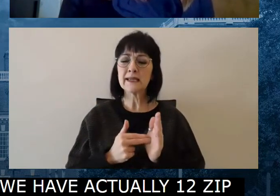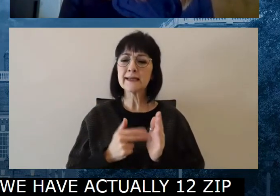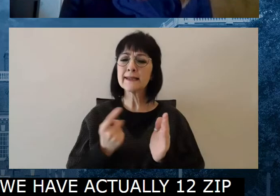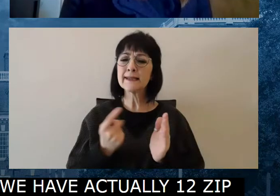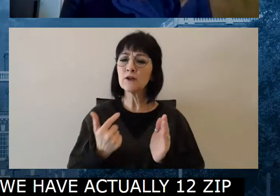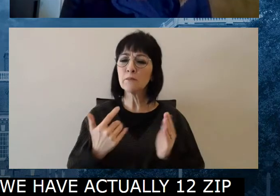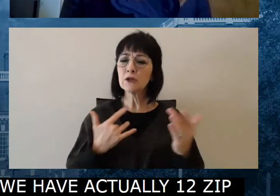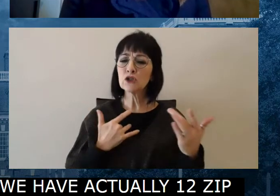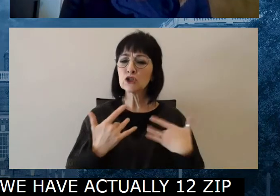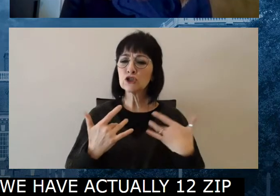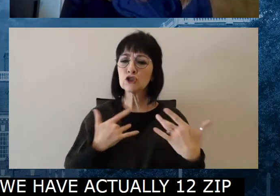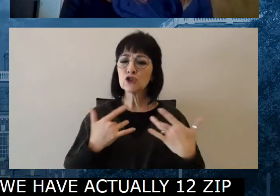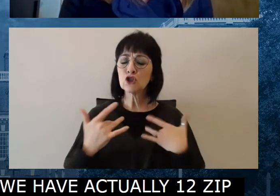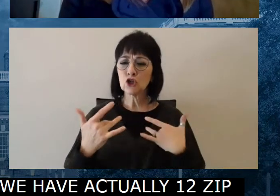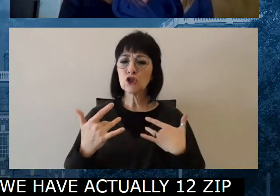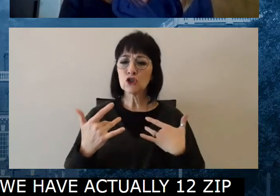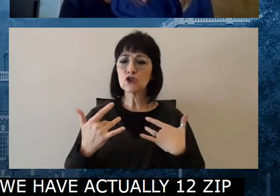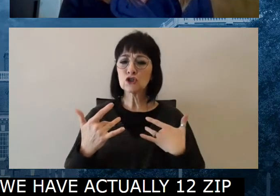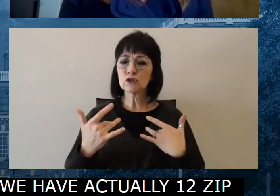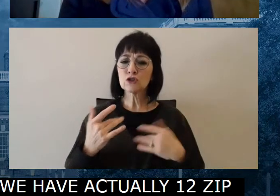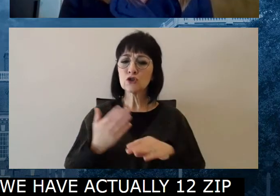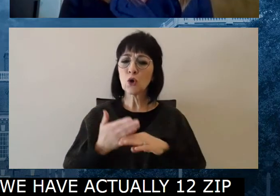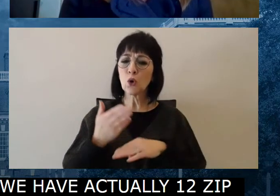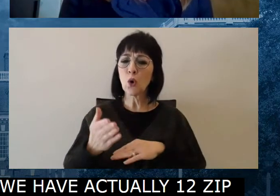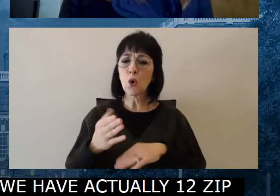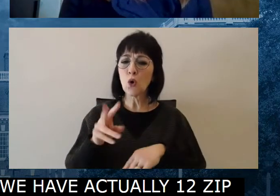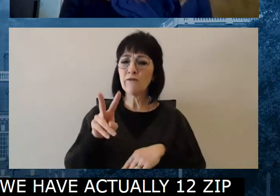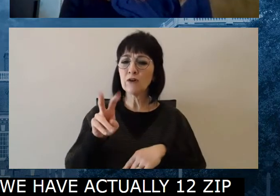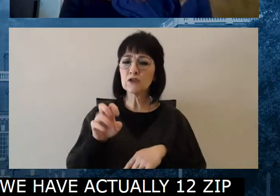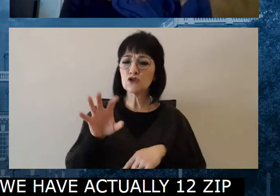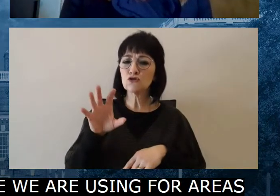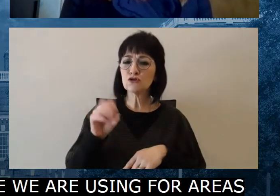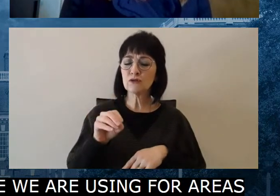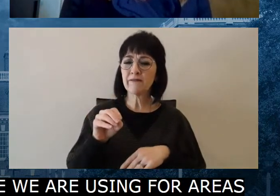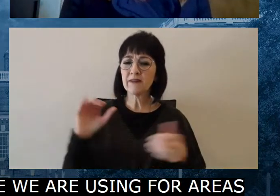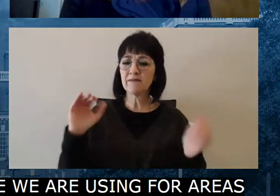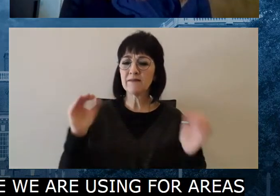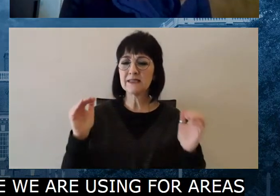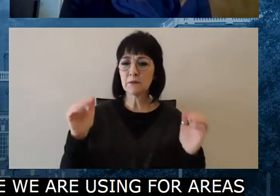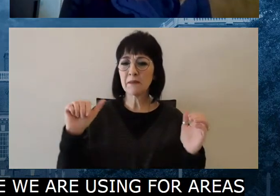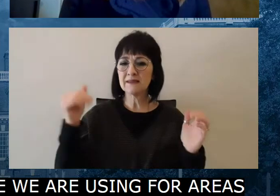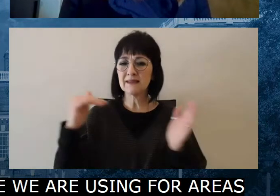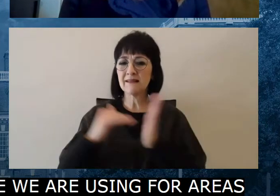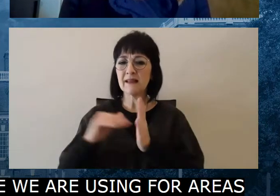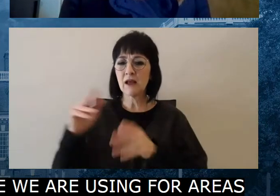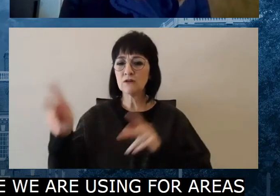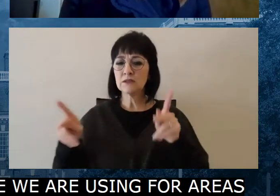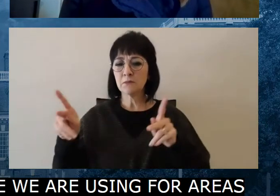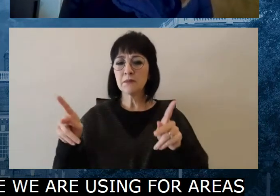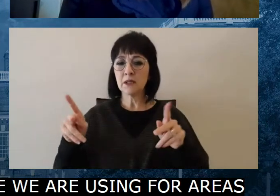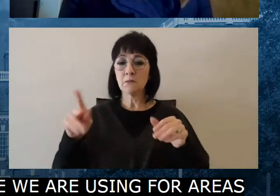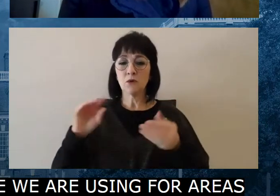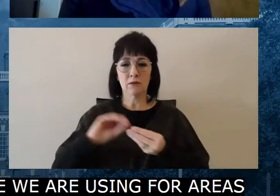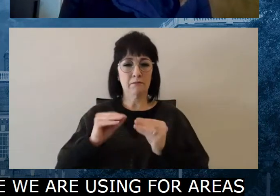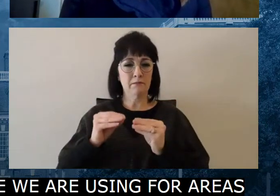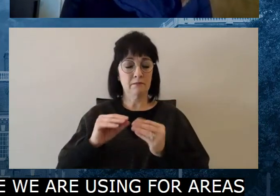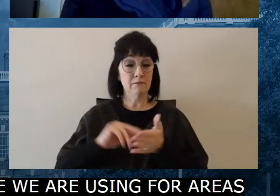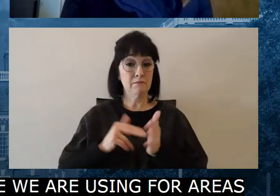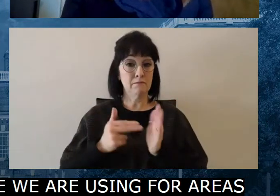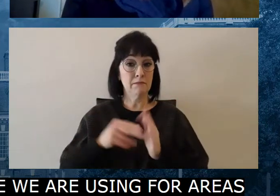250 per 100,000 people, or percent positive of 15% positivity or higher.